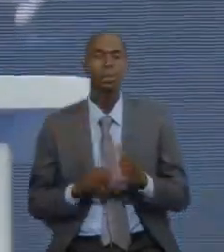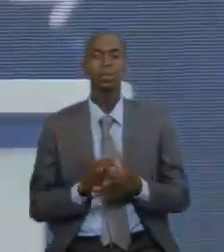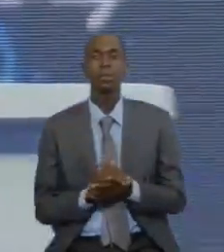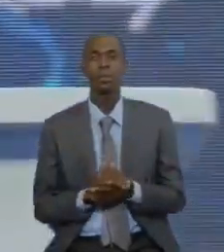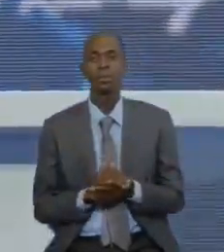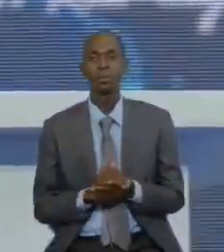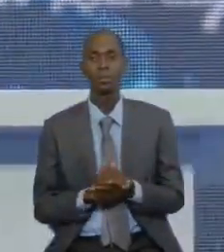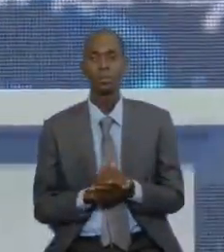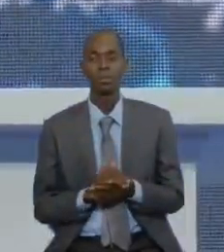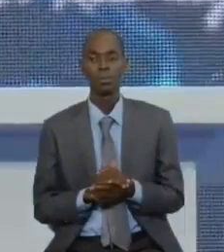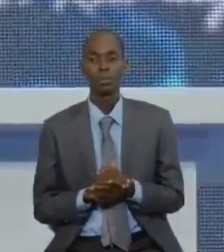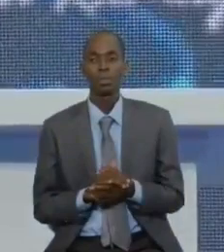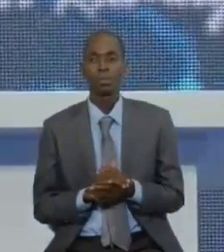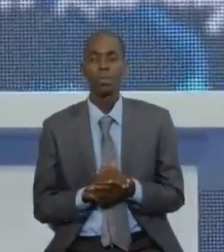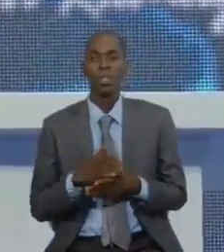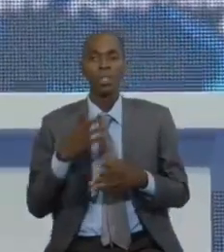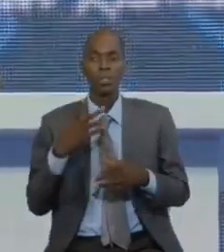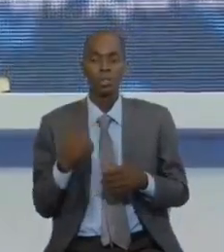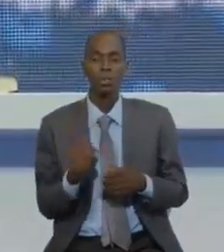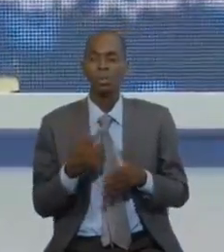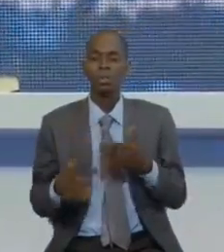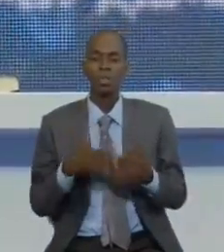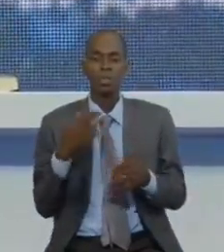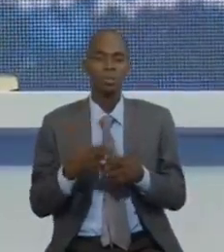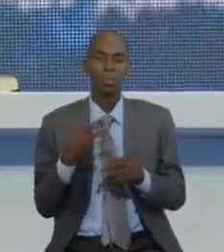whatever the pain of the disease,